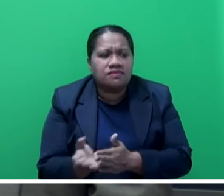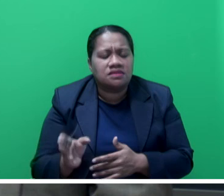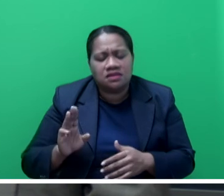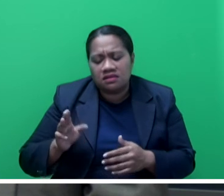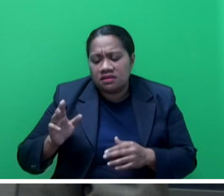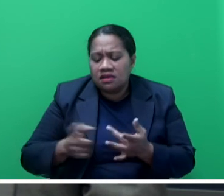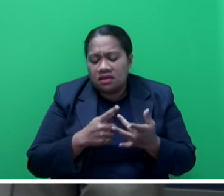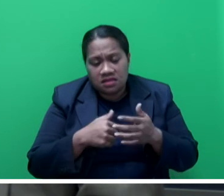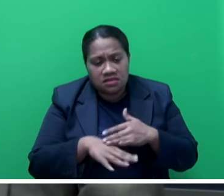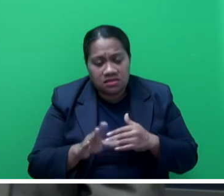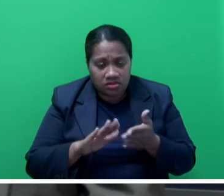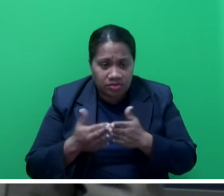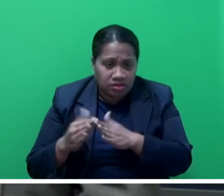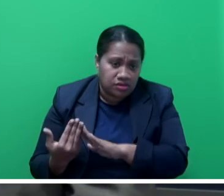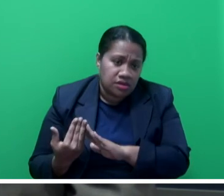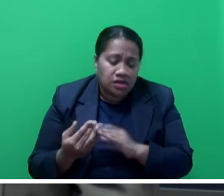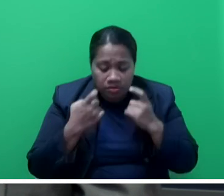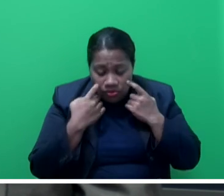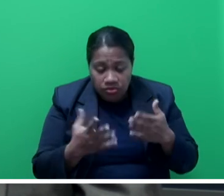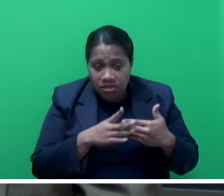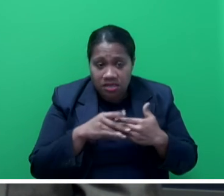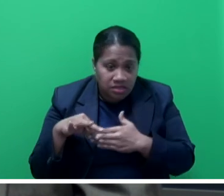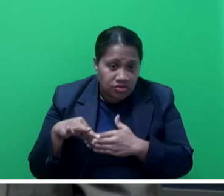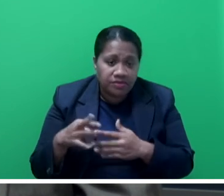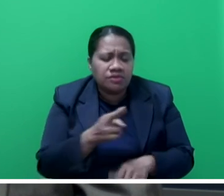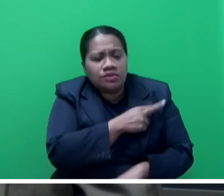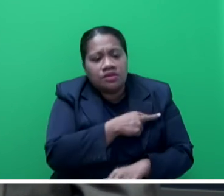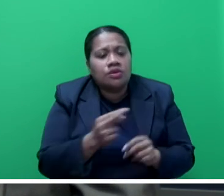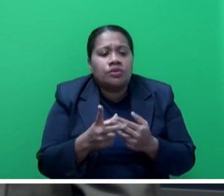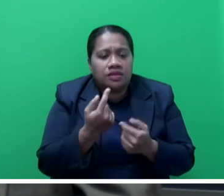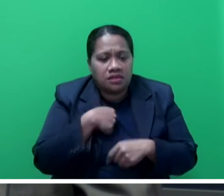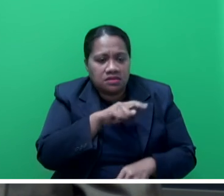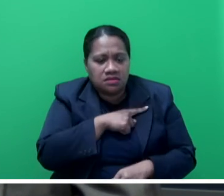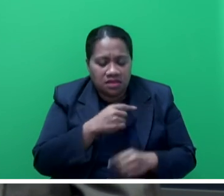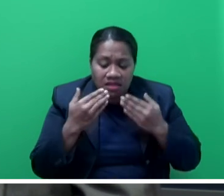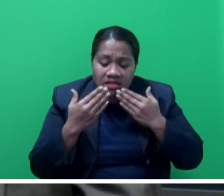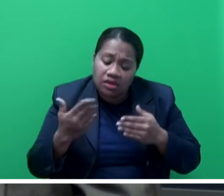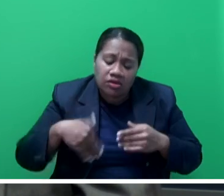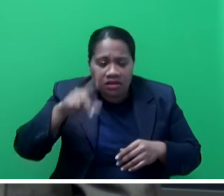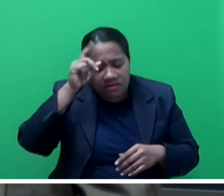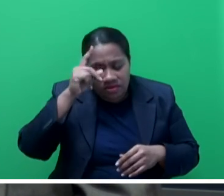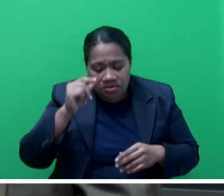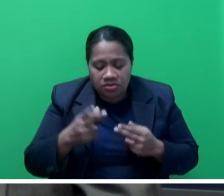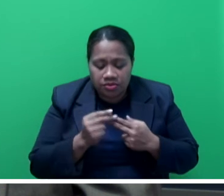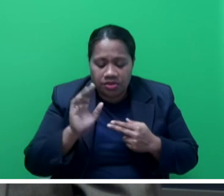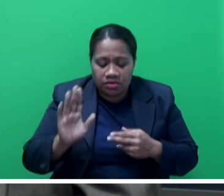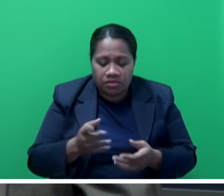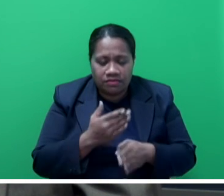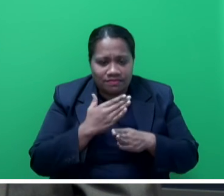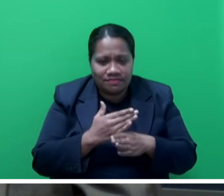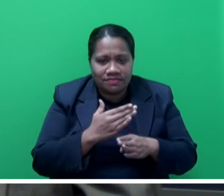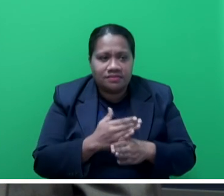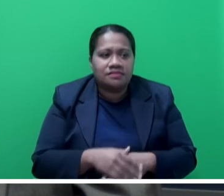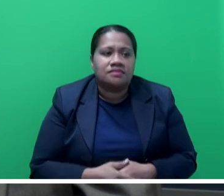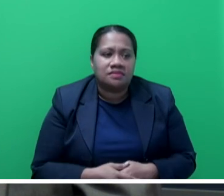August House, who showed leadership and responsibility with us. I thank all Fijians for your effort in keeping Fiji COVID-19 contained. We